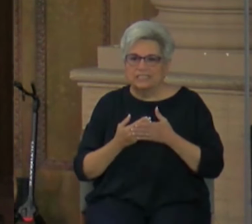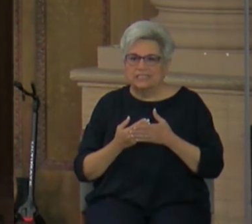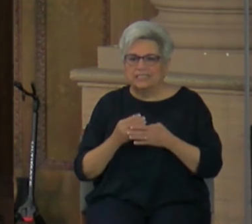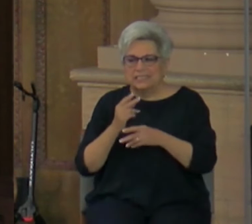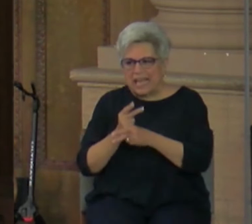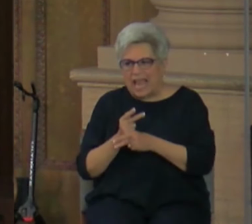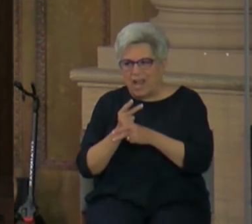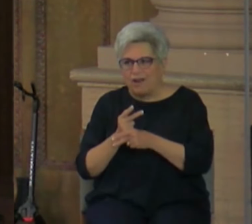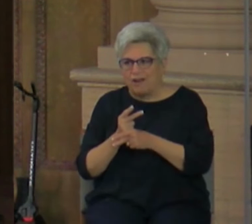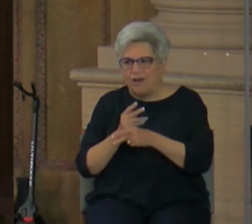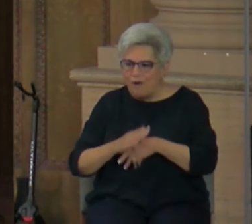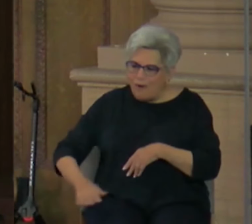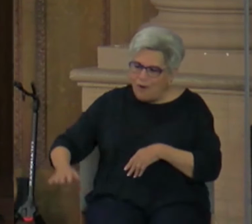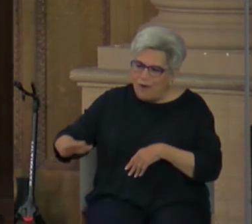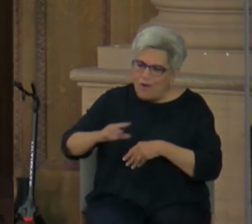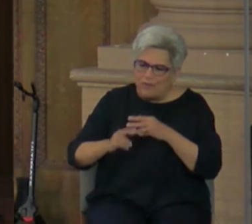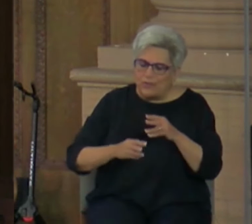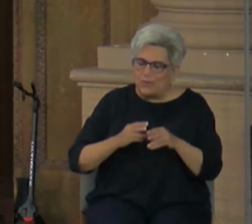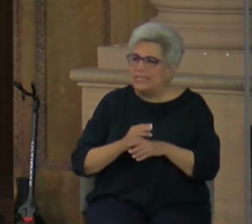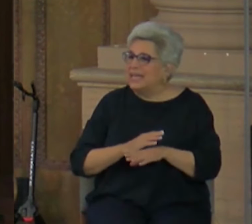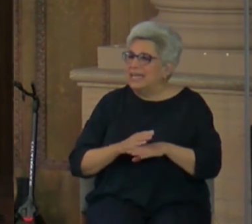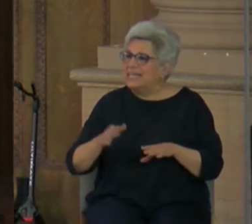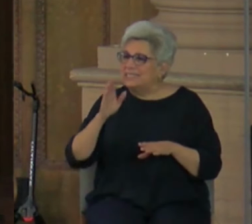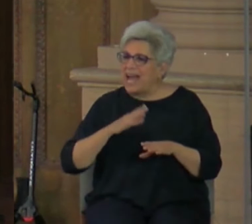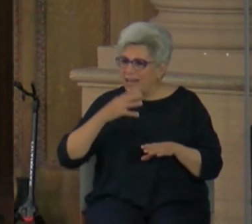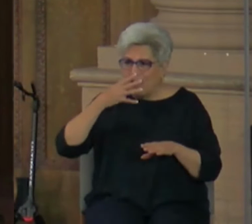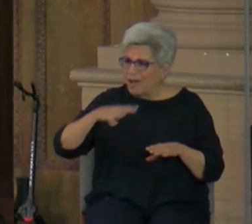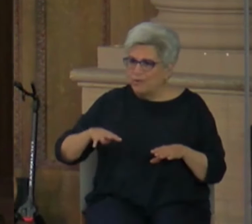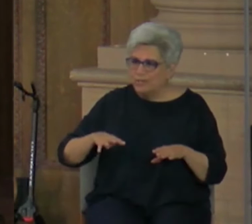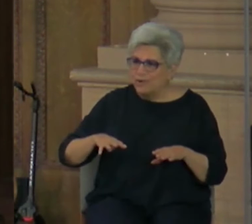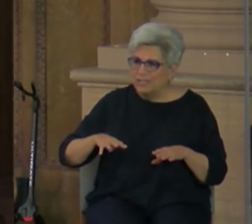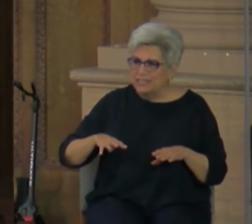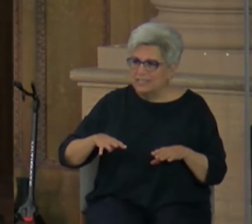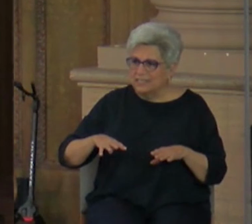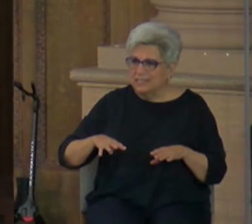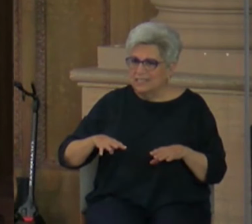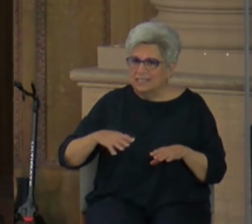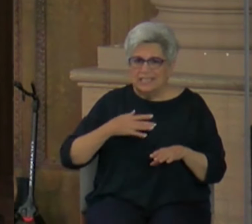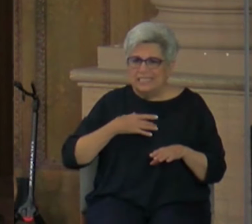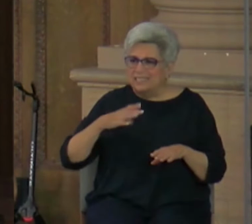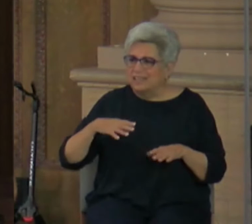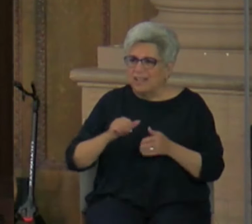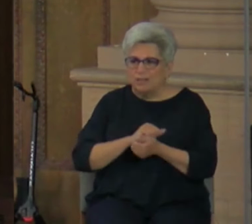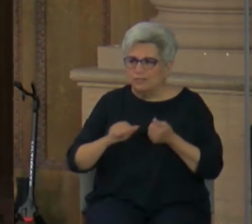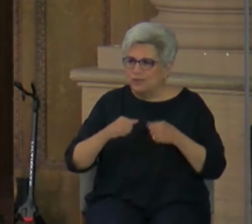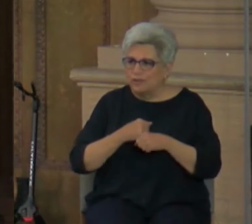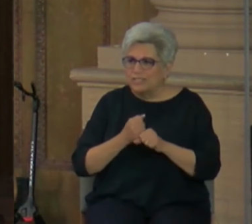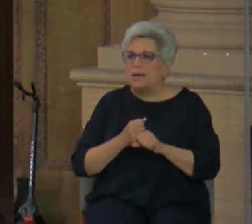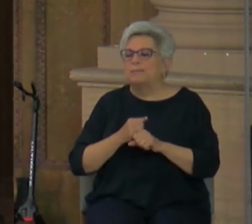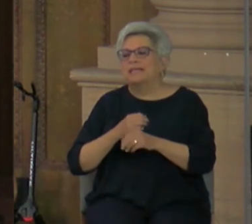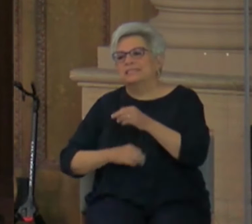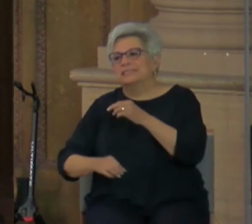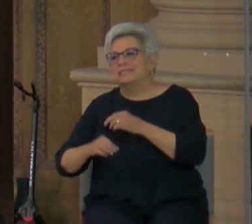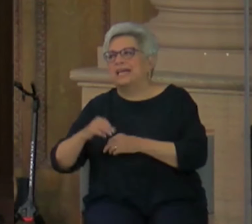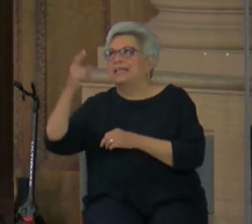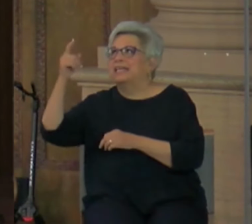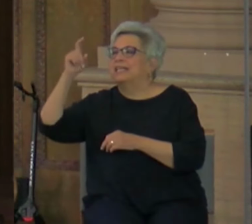world. That he's not the God who doesn't care and who loves to destroy creation, but he's the wise sustainer of creation.